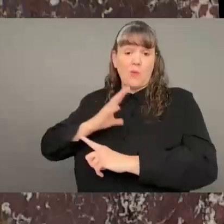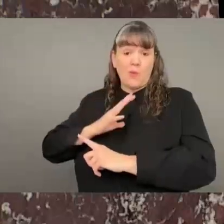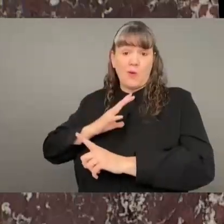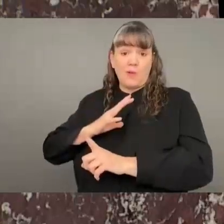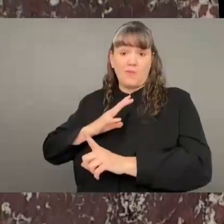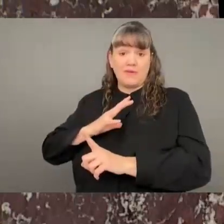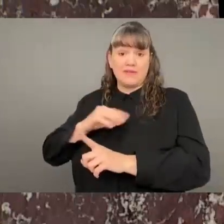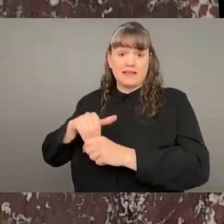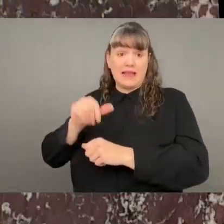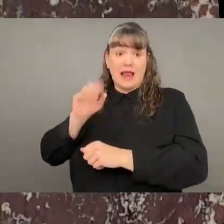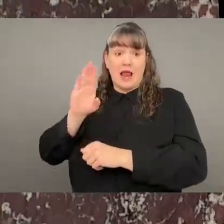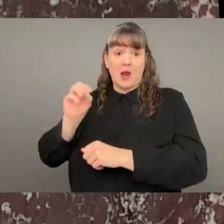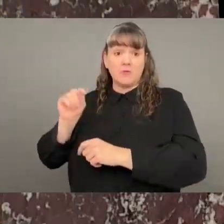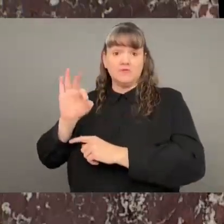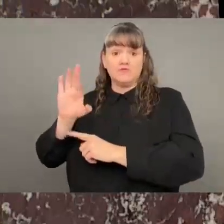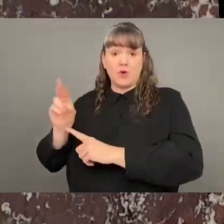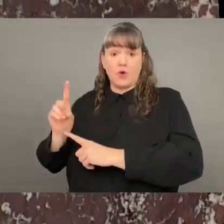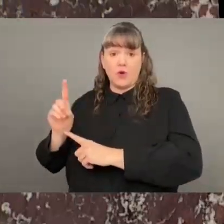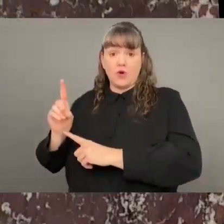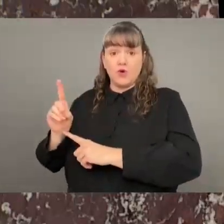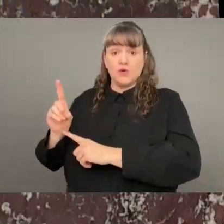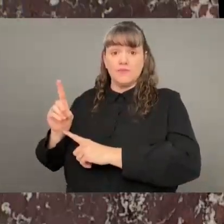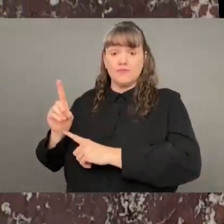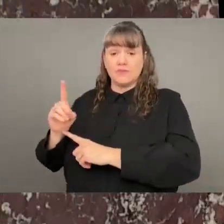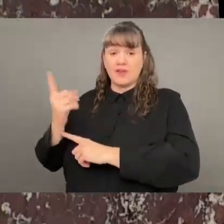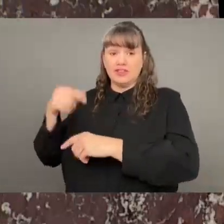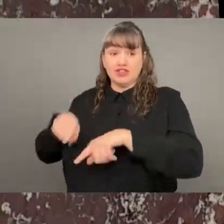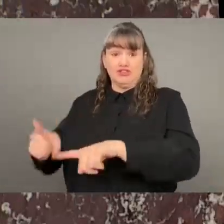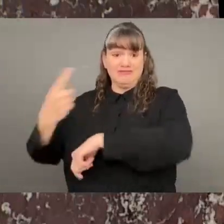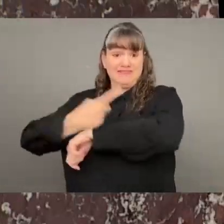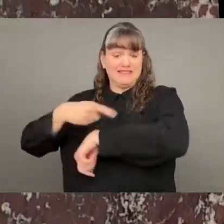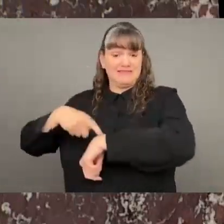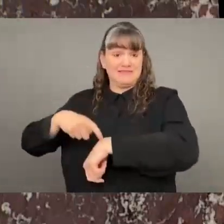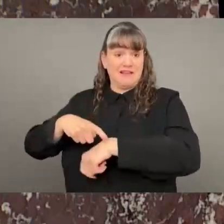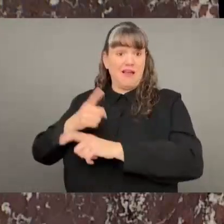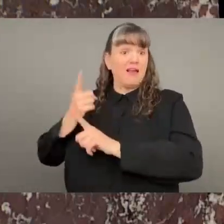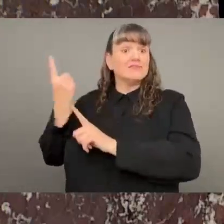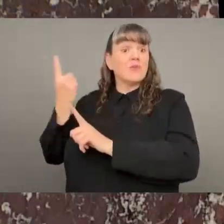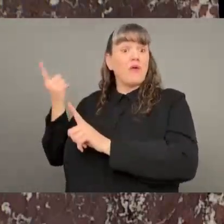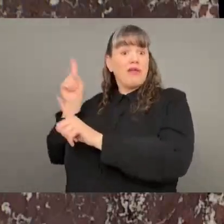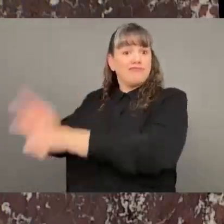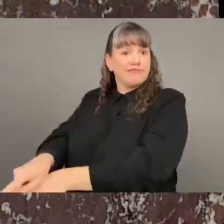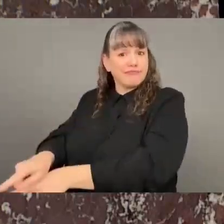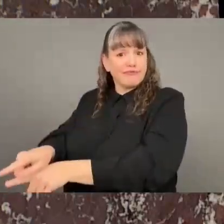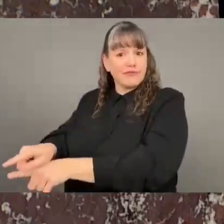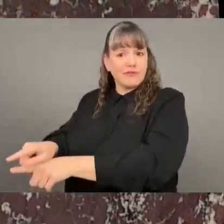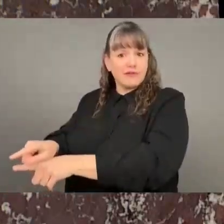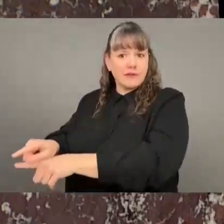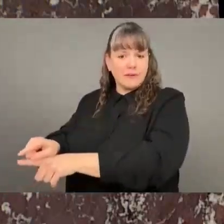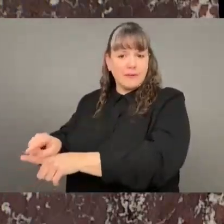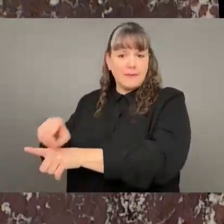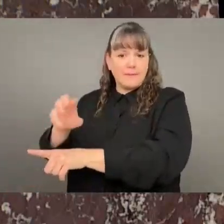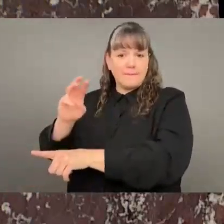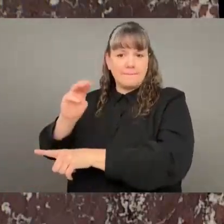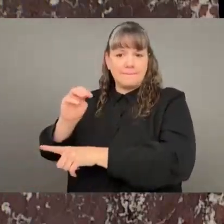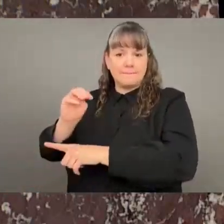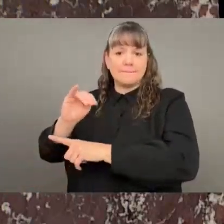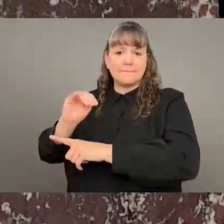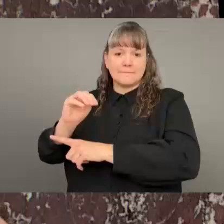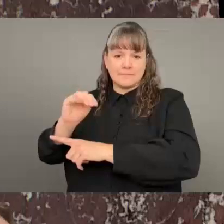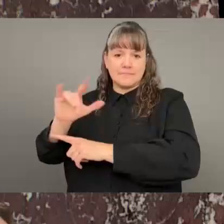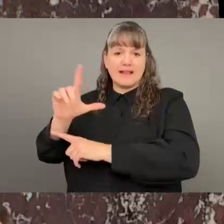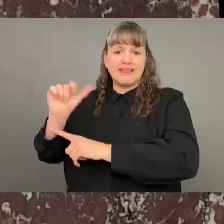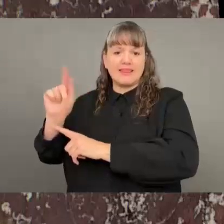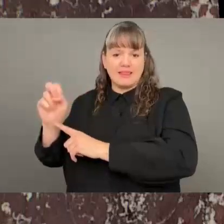loose. Again, bad provincial policies putting criminal rights ahead of victims. That is not okay, Mr. Speaker. How can